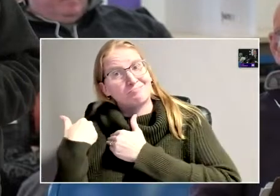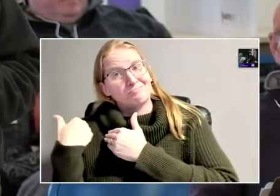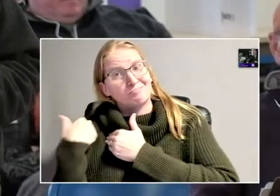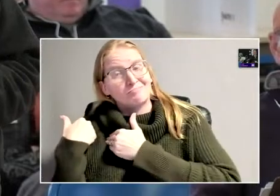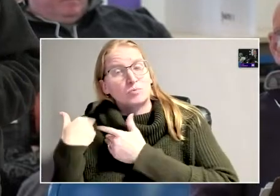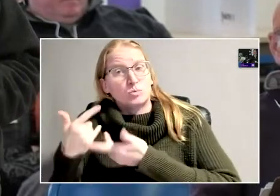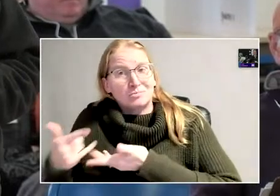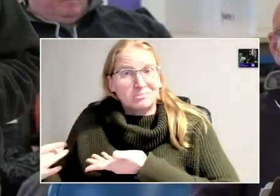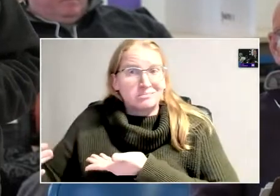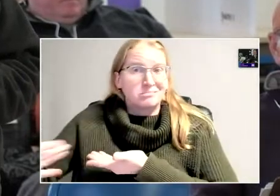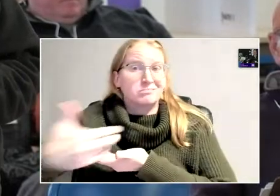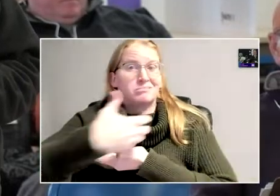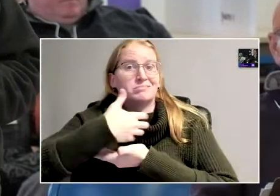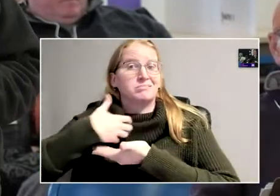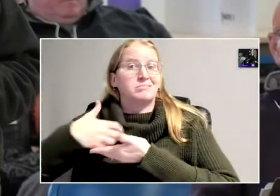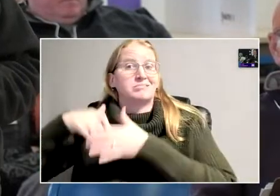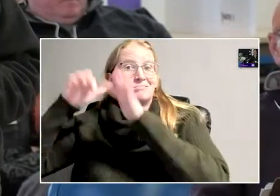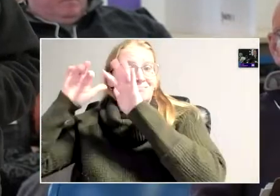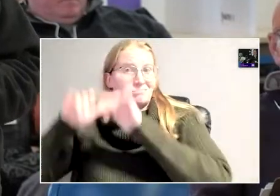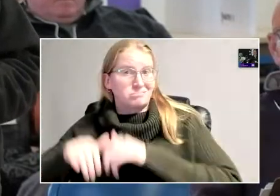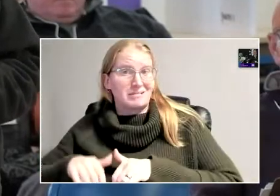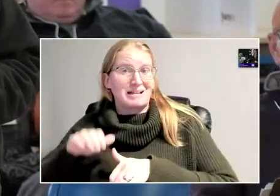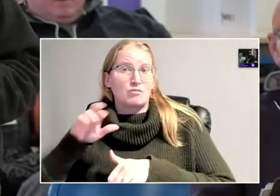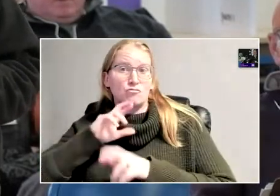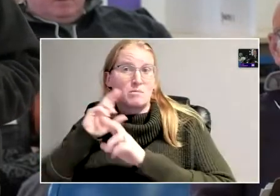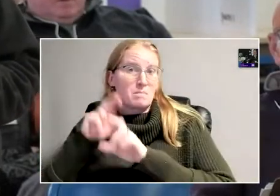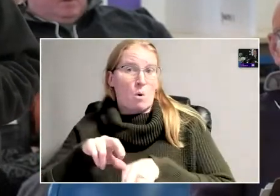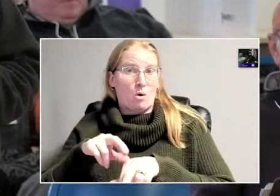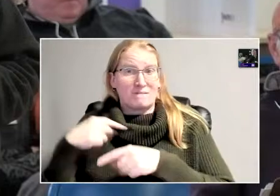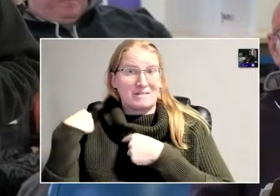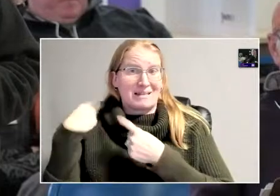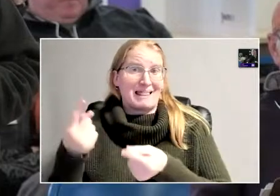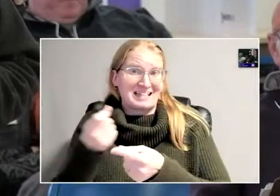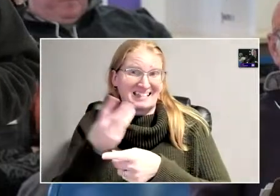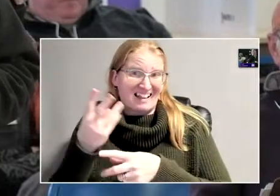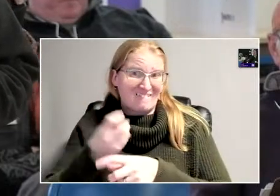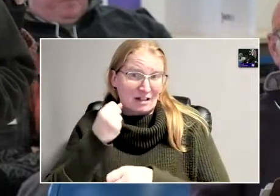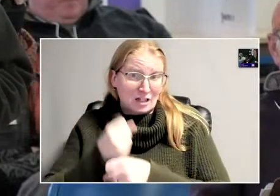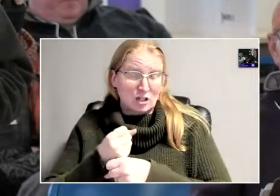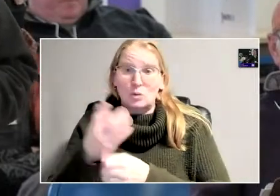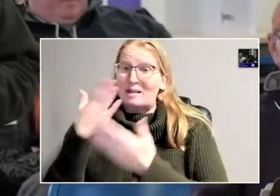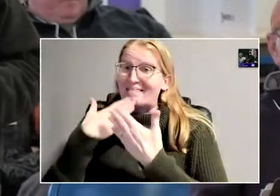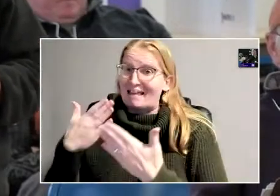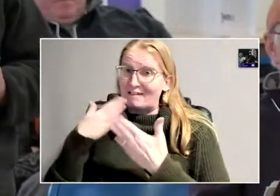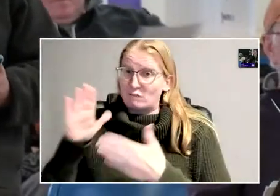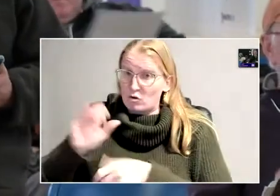the last several years and the committee thanks her and I believe so should